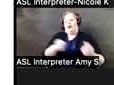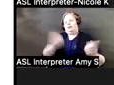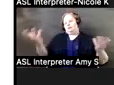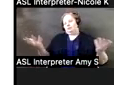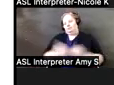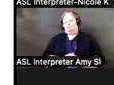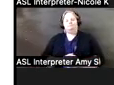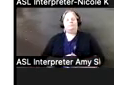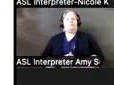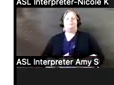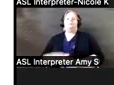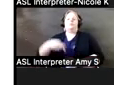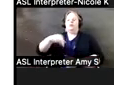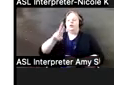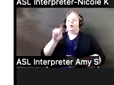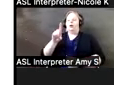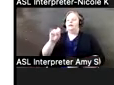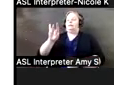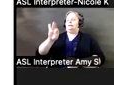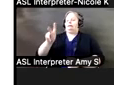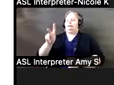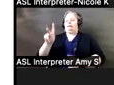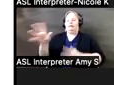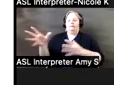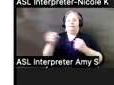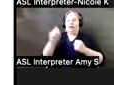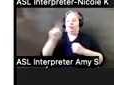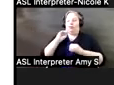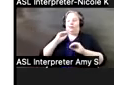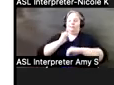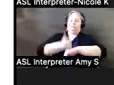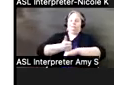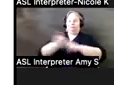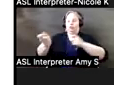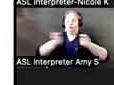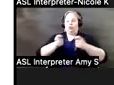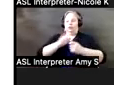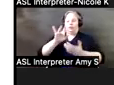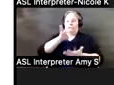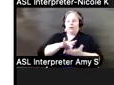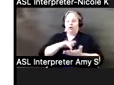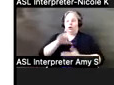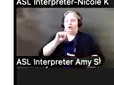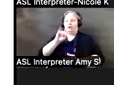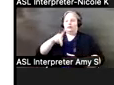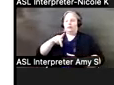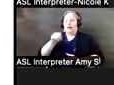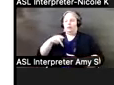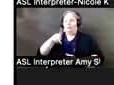game. And on the quad stick, the fastest place to put a control is the center sip and puff, because that's usually where a